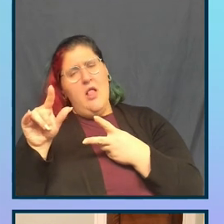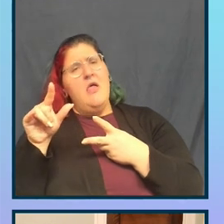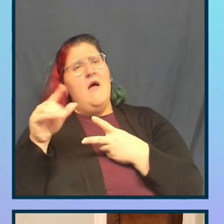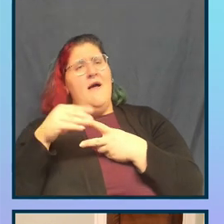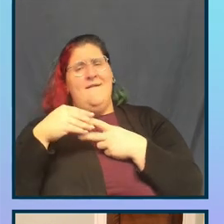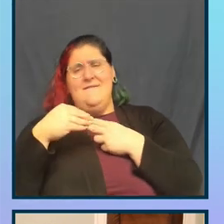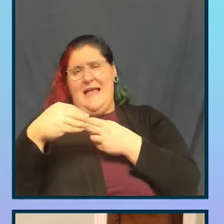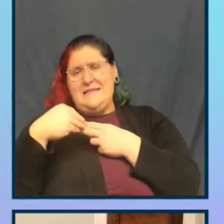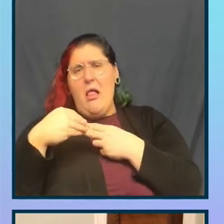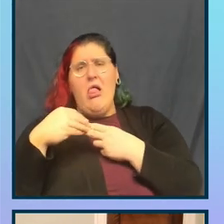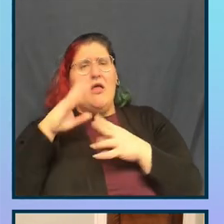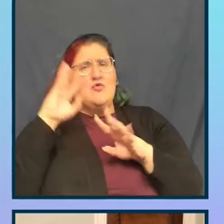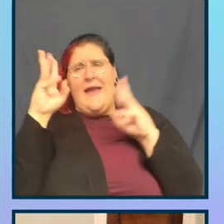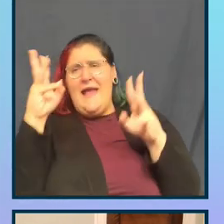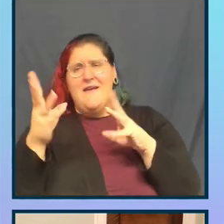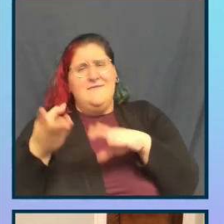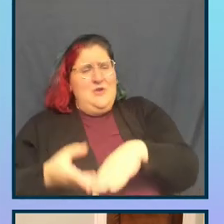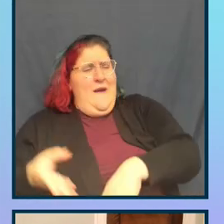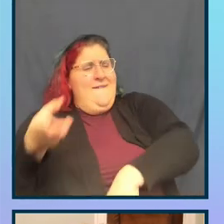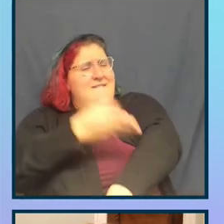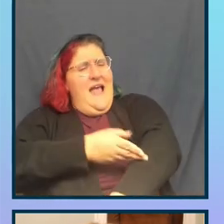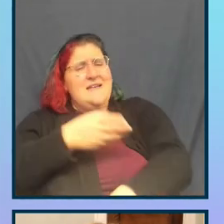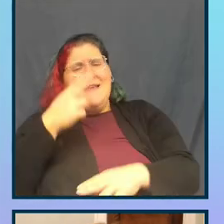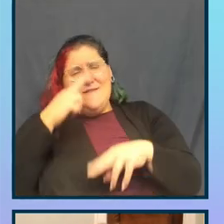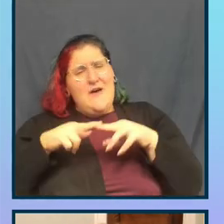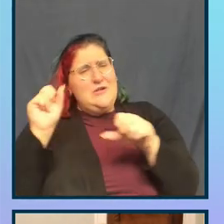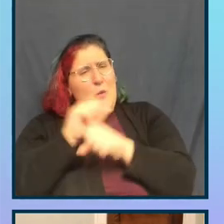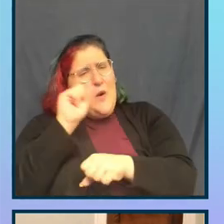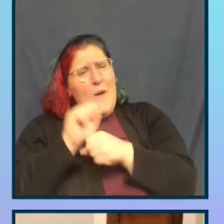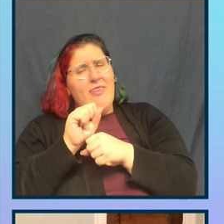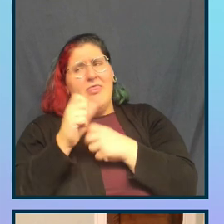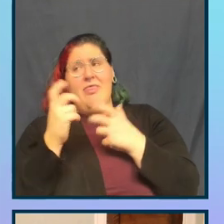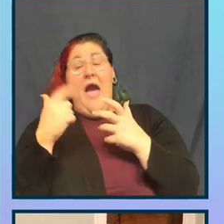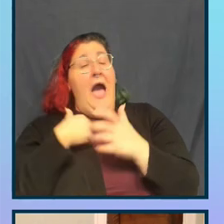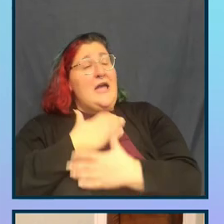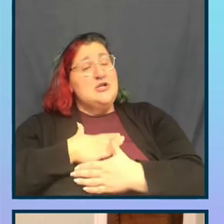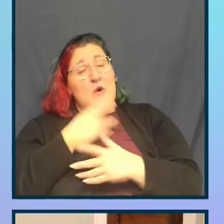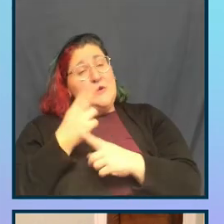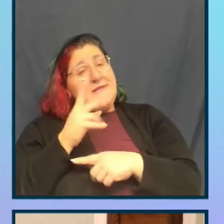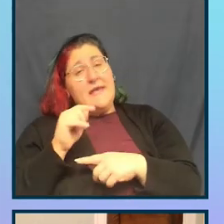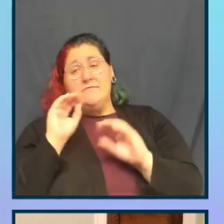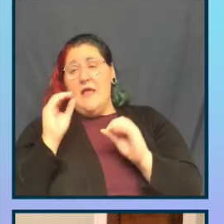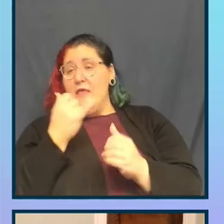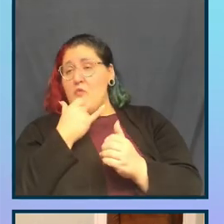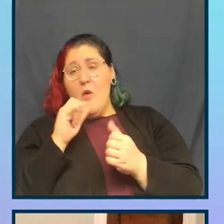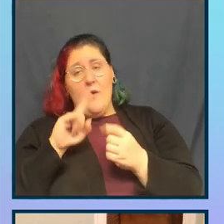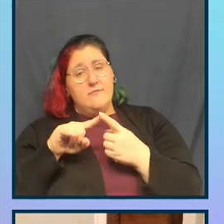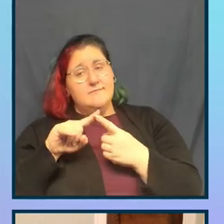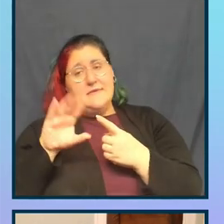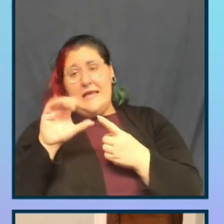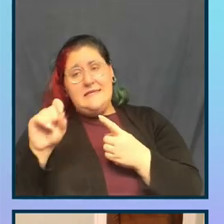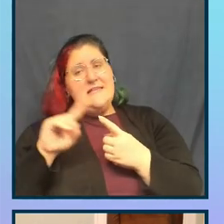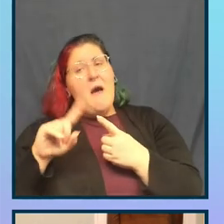It has become so advanced. It's a lot of fun to work with. I enjoy it. Nothing wrong with CSS. But CSS is a